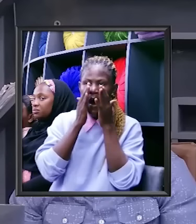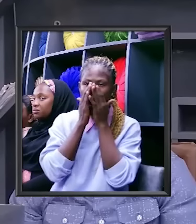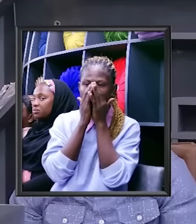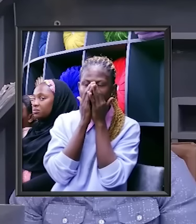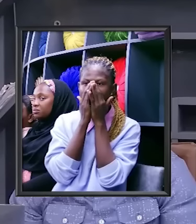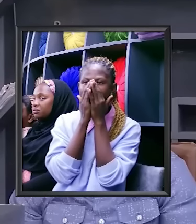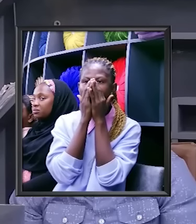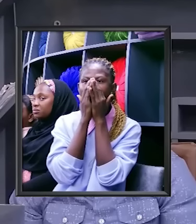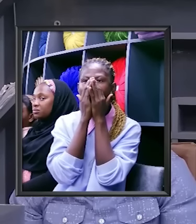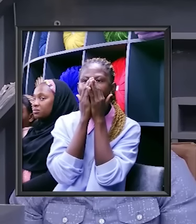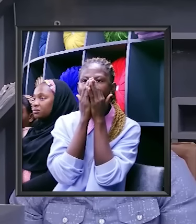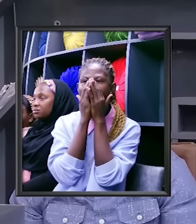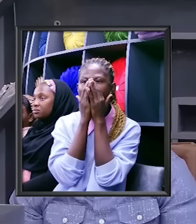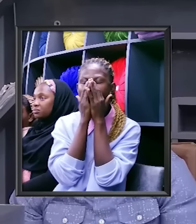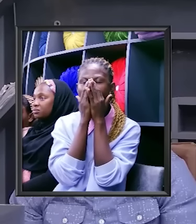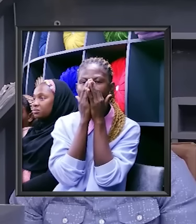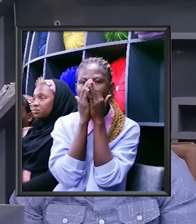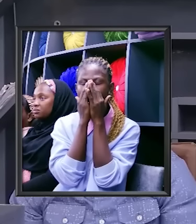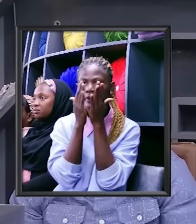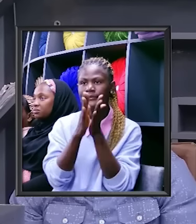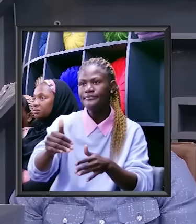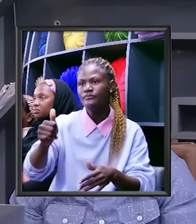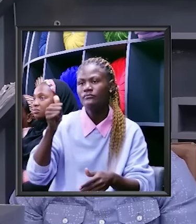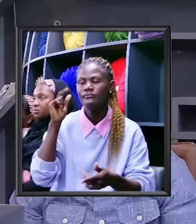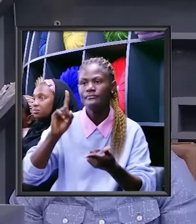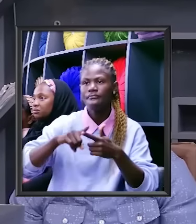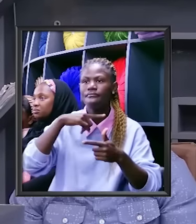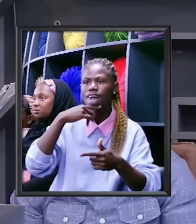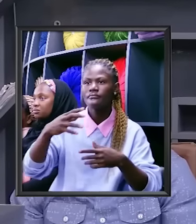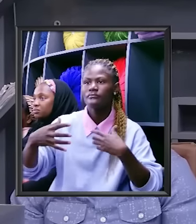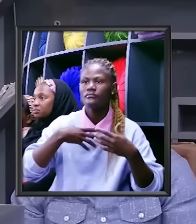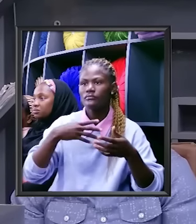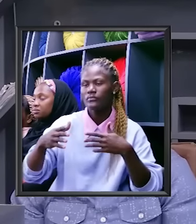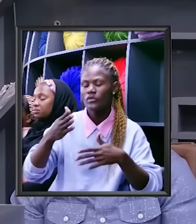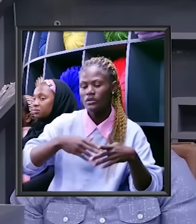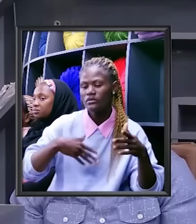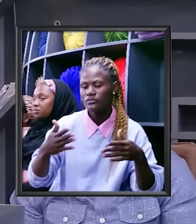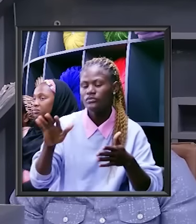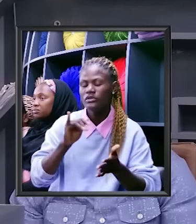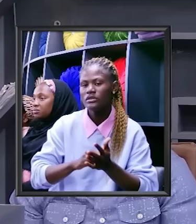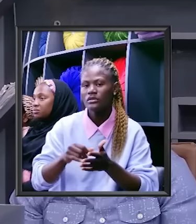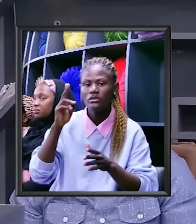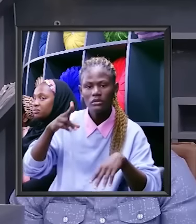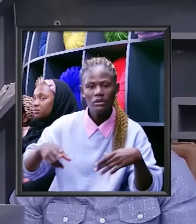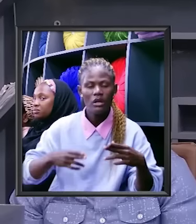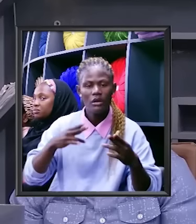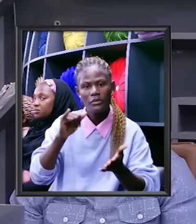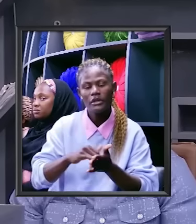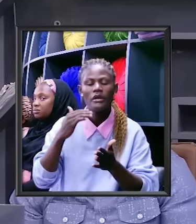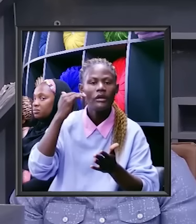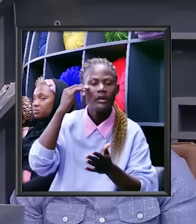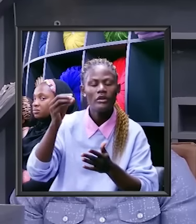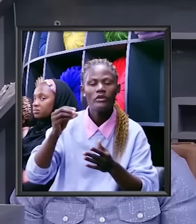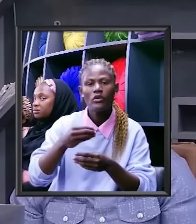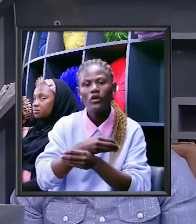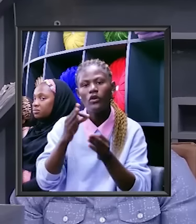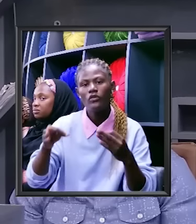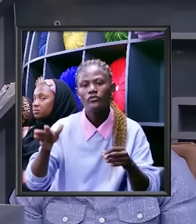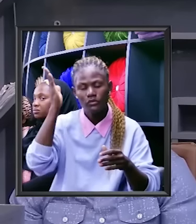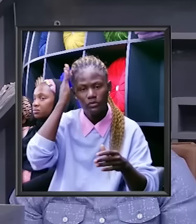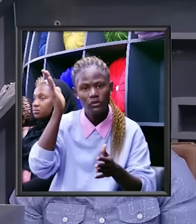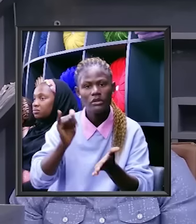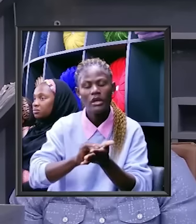be like, say, the branch no gree escalate the matter. Make you know say get some things will go happen if head office know the branch manager and